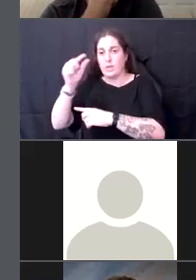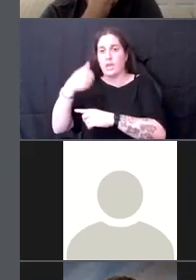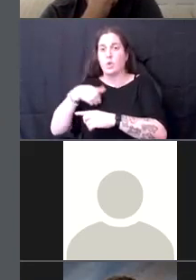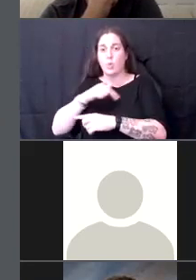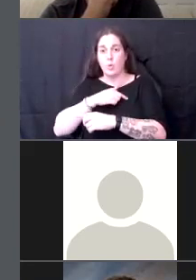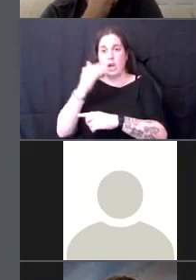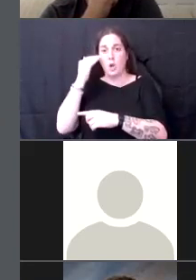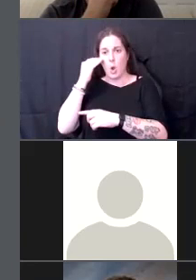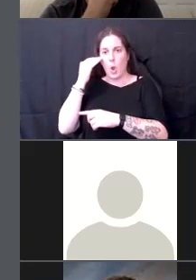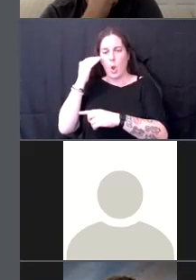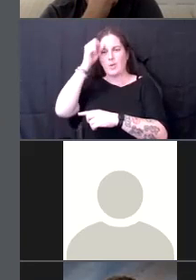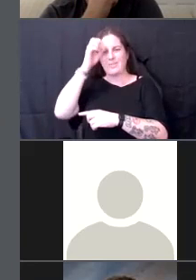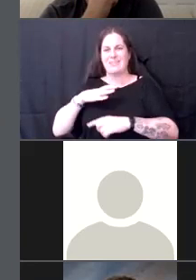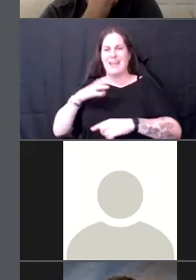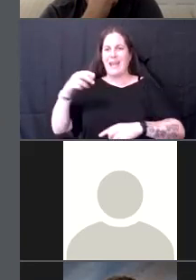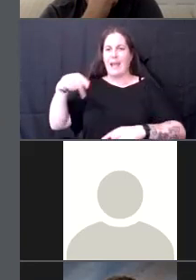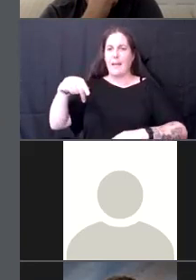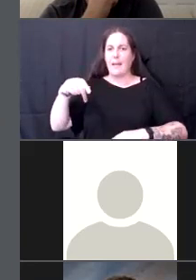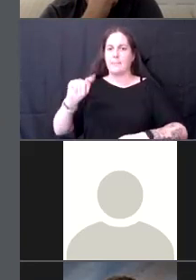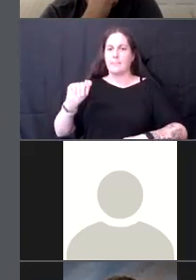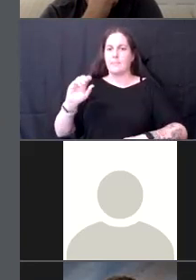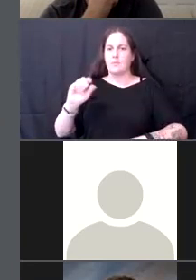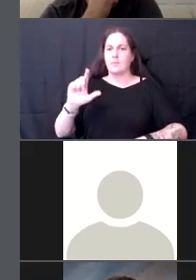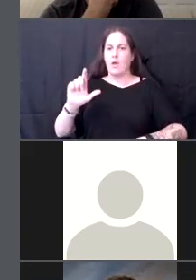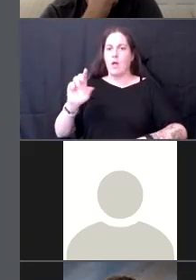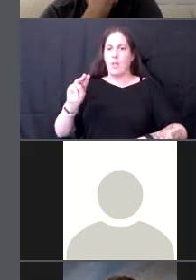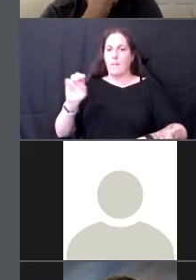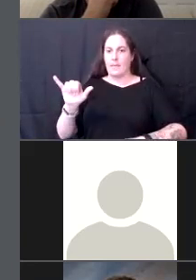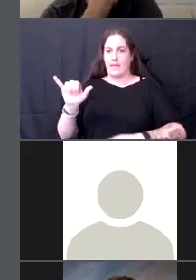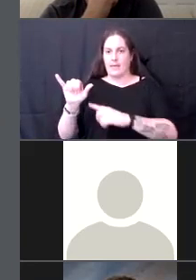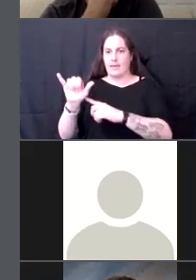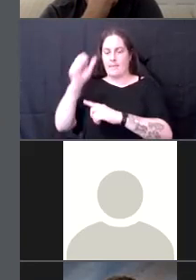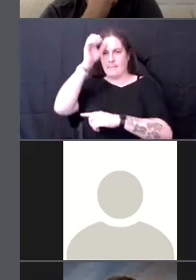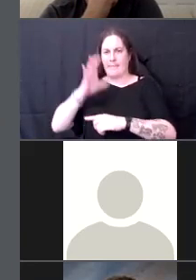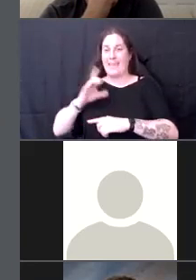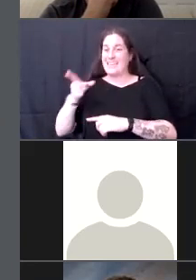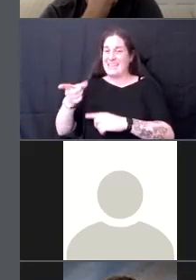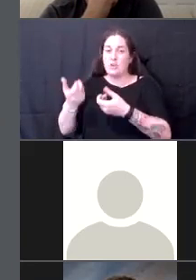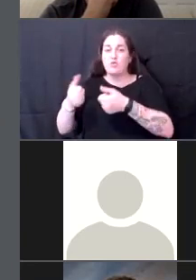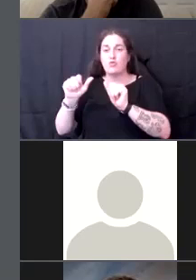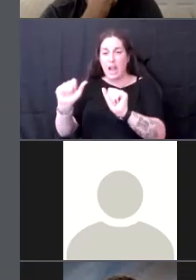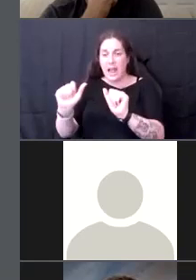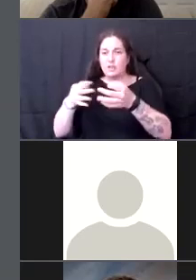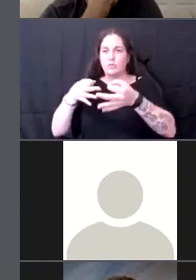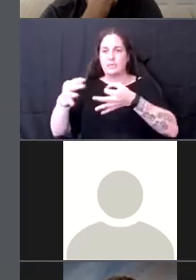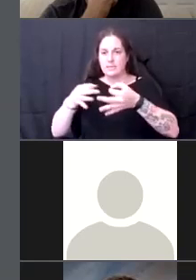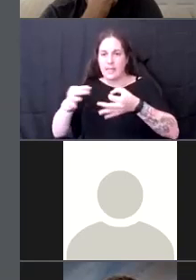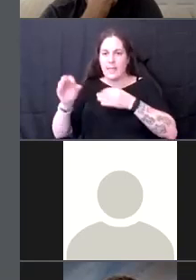and others were interested in trying to explain the motion of the planets.